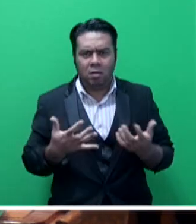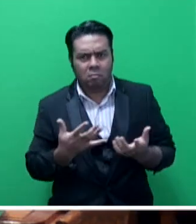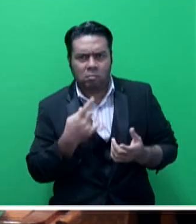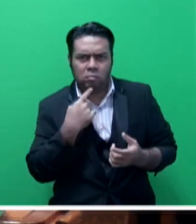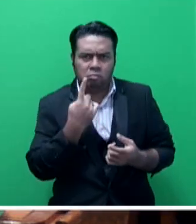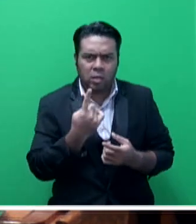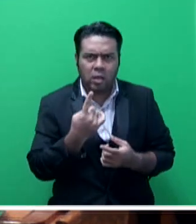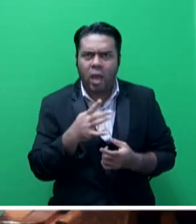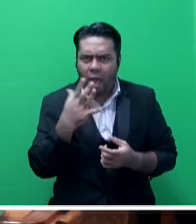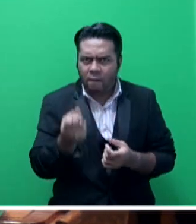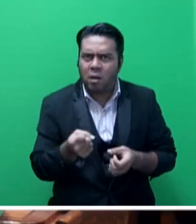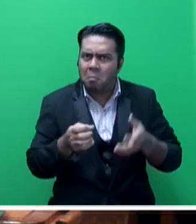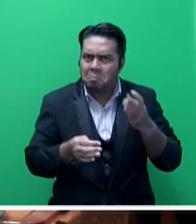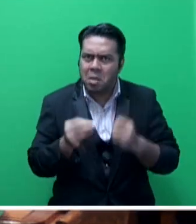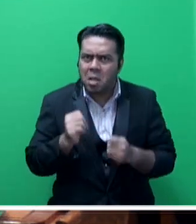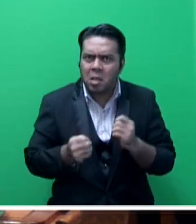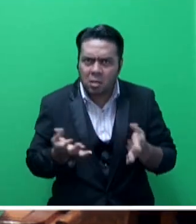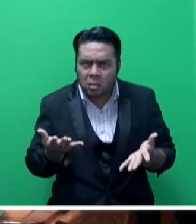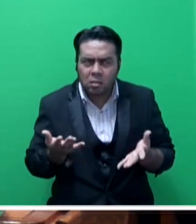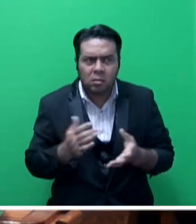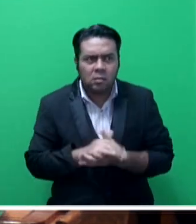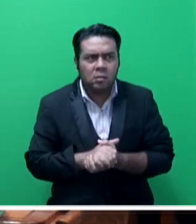they have milk